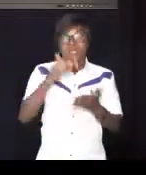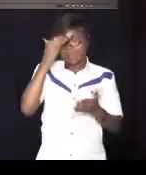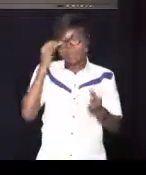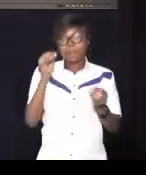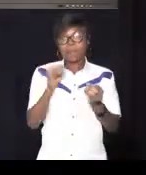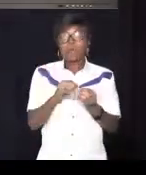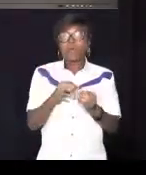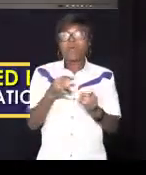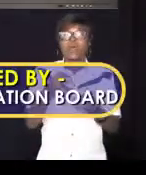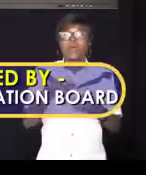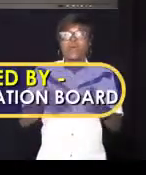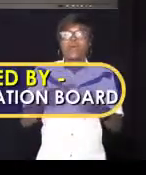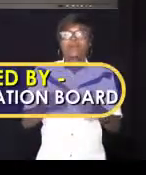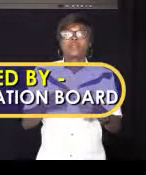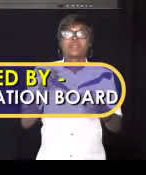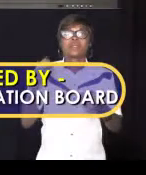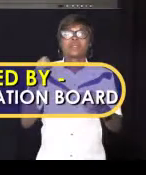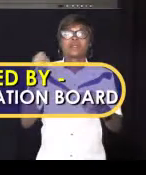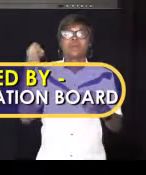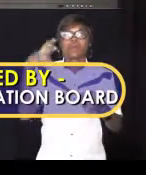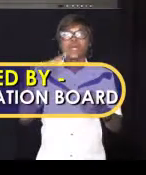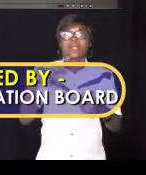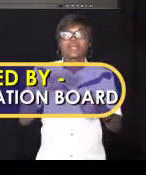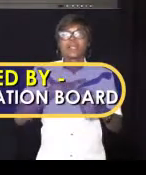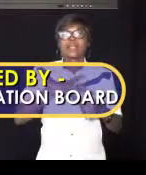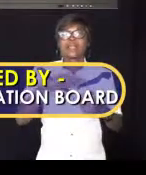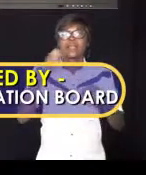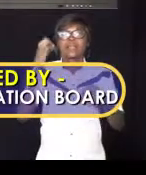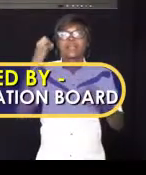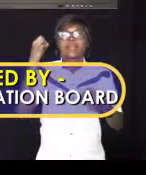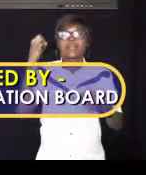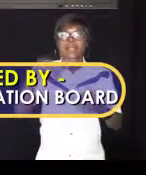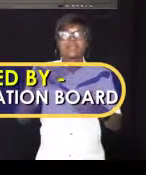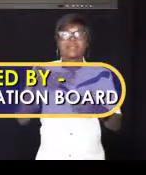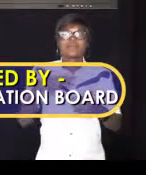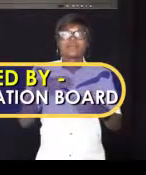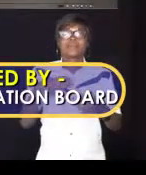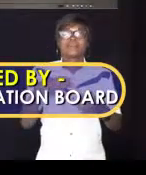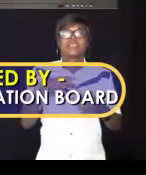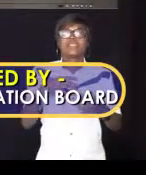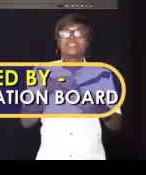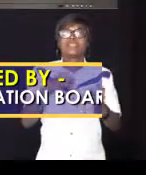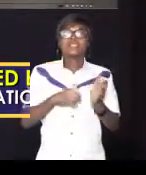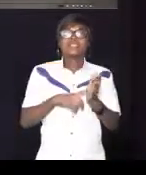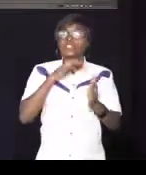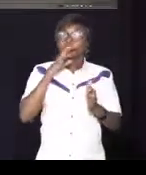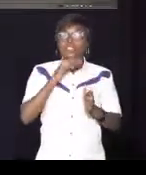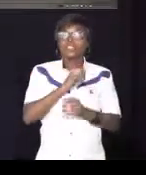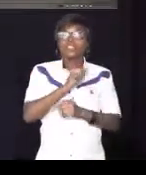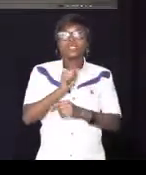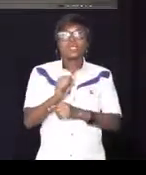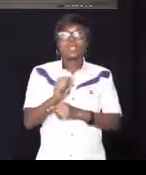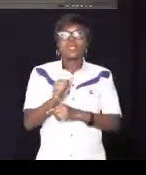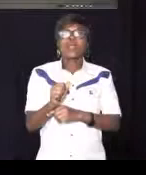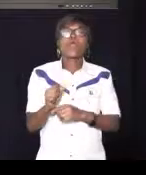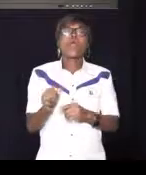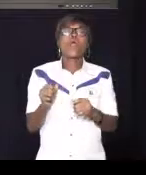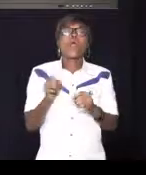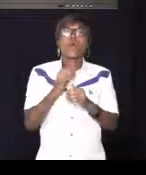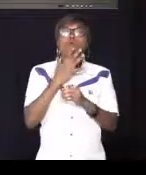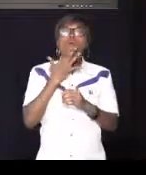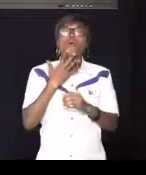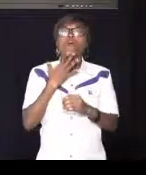white light, but at this level, white light is nothing but colorless daylight. We are referring